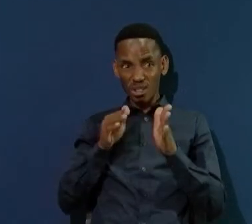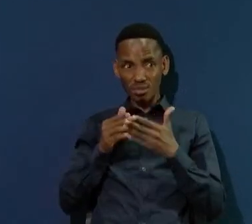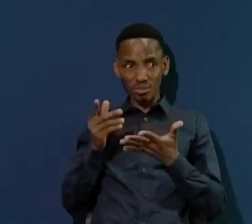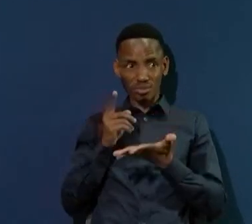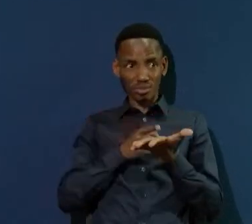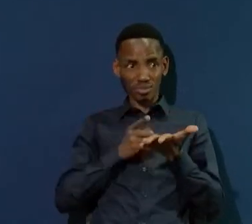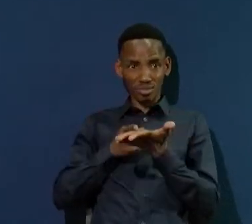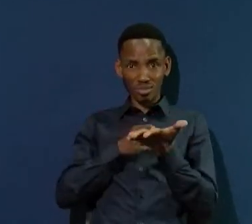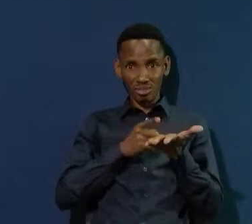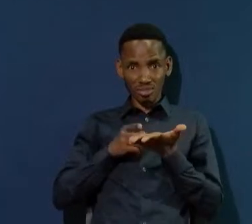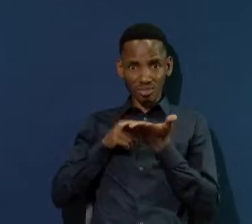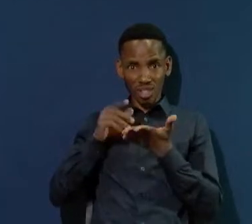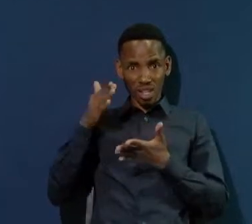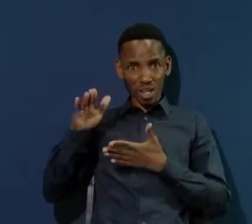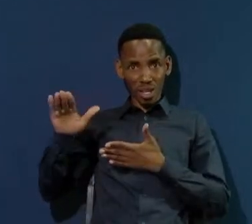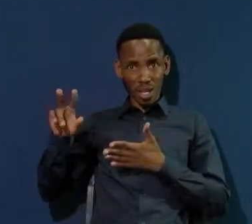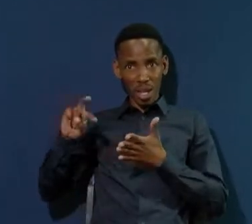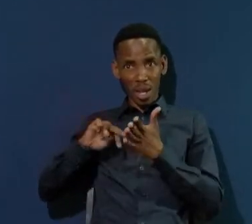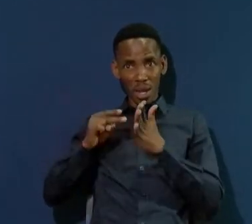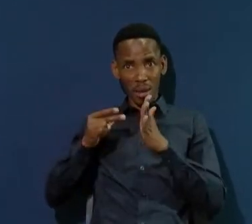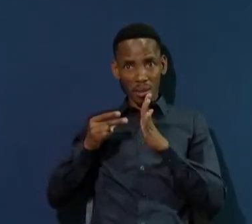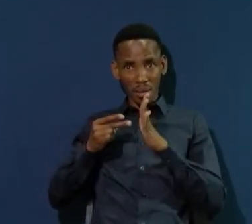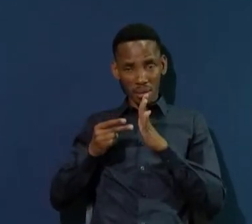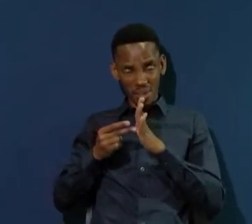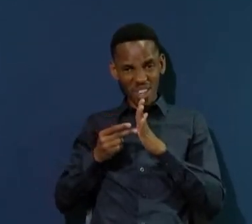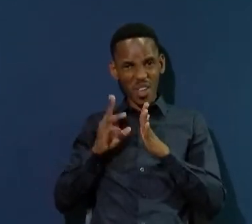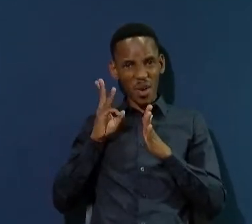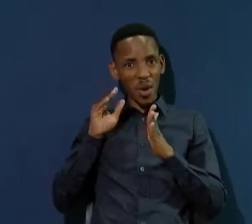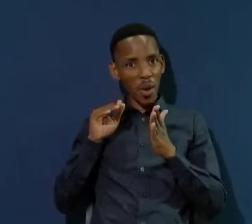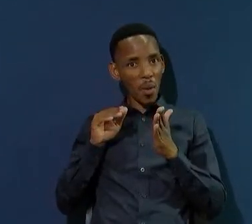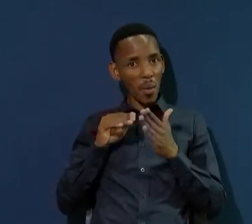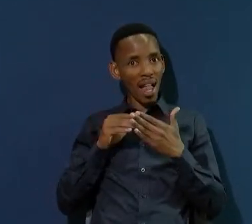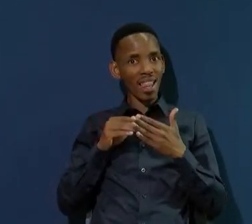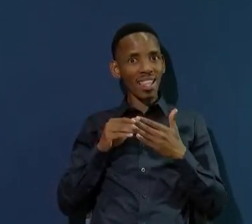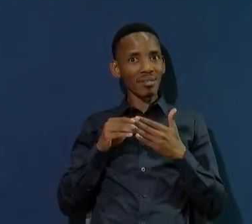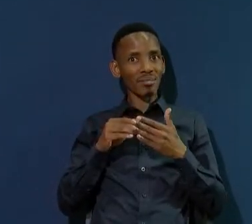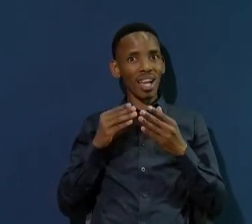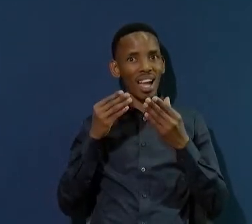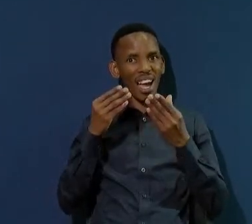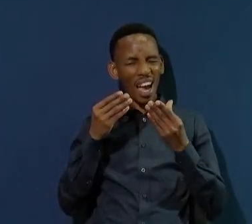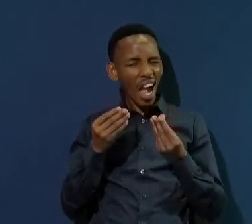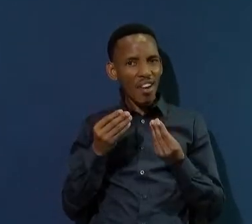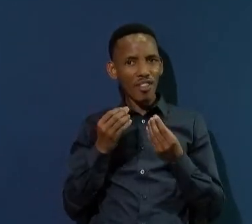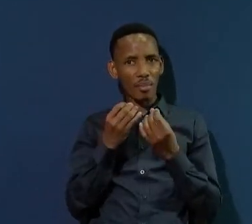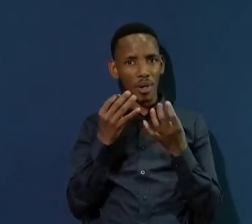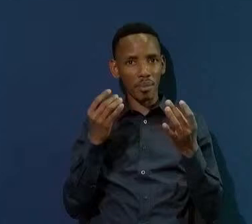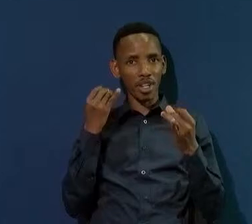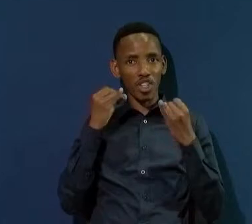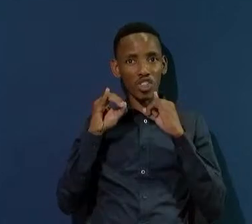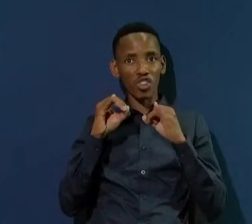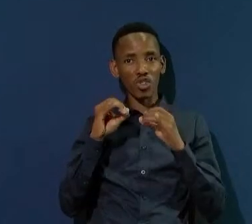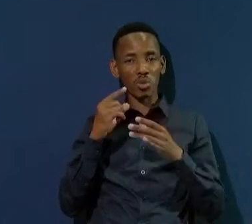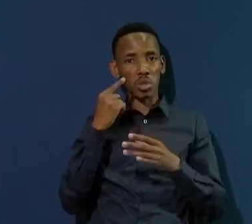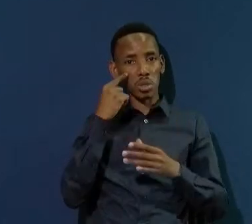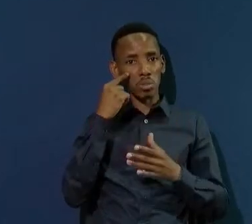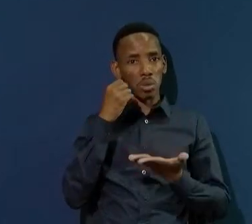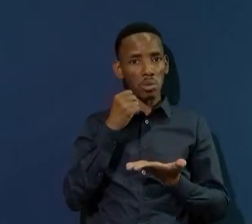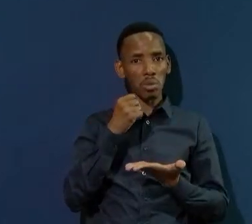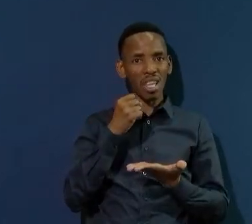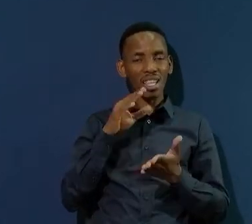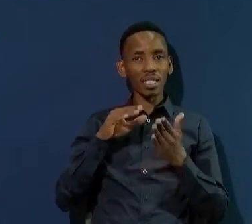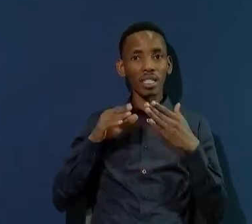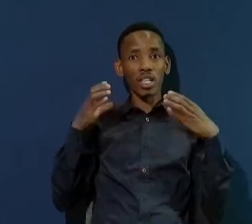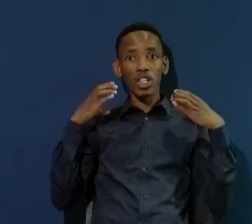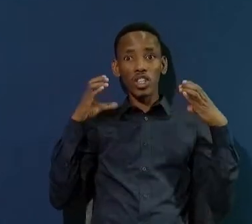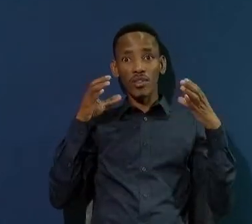It's going to open a whole new other episode for sure, because now we have to look at checks and balances. Yes. Yes. The Chief